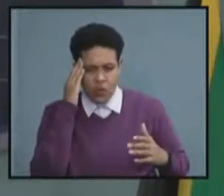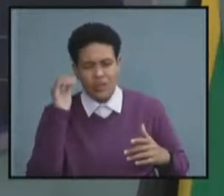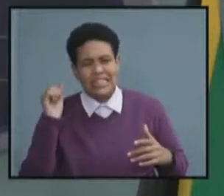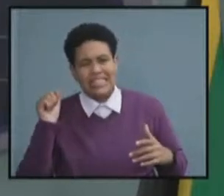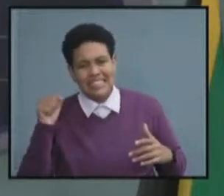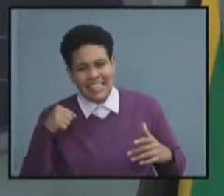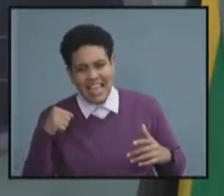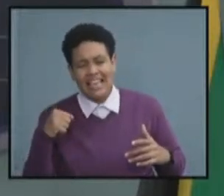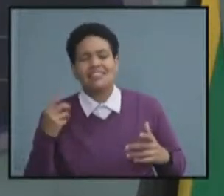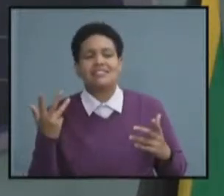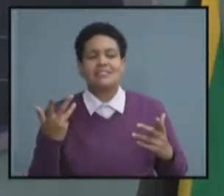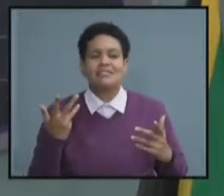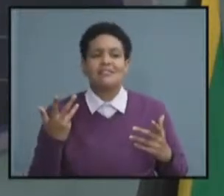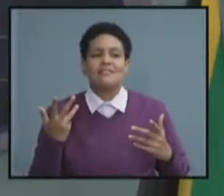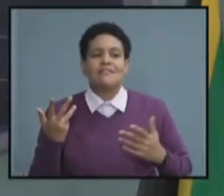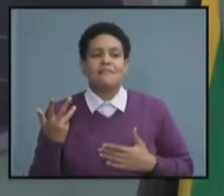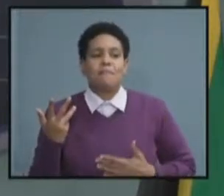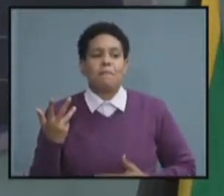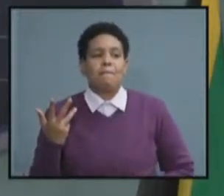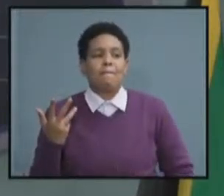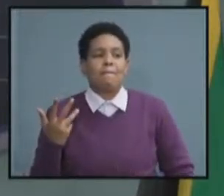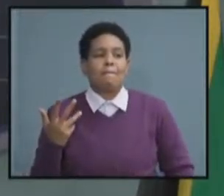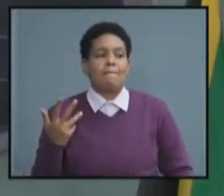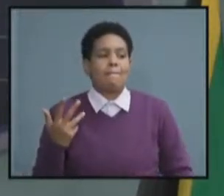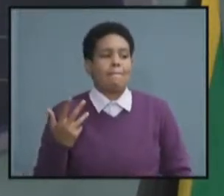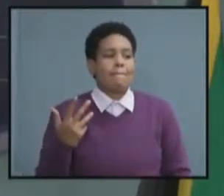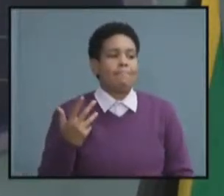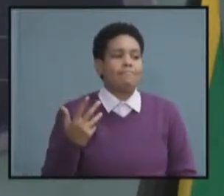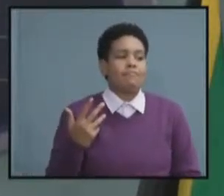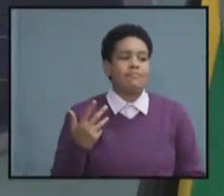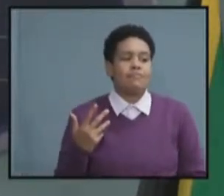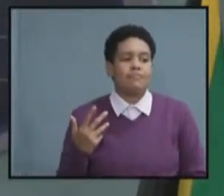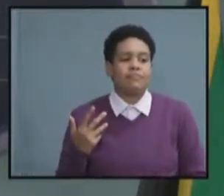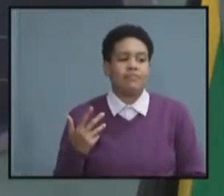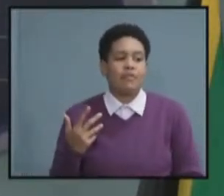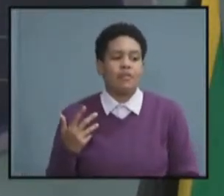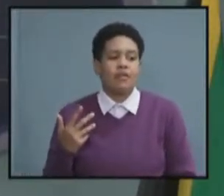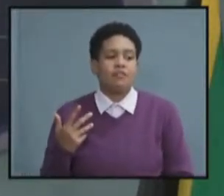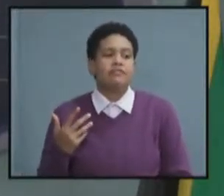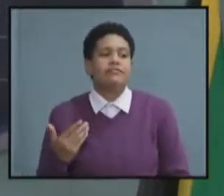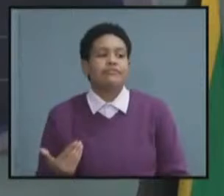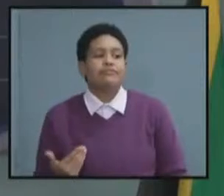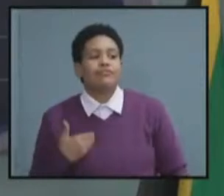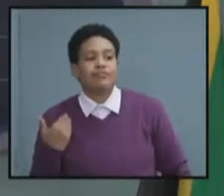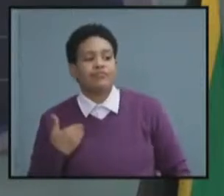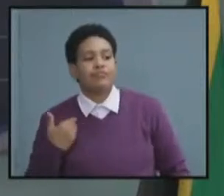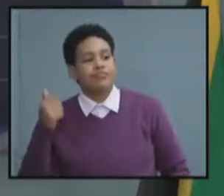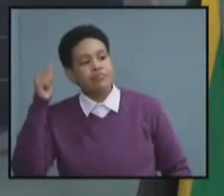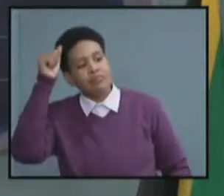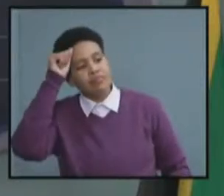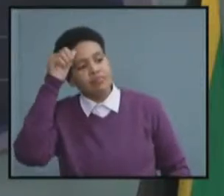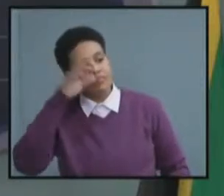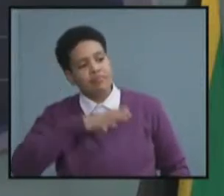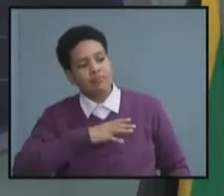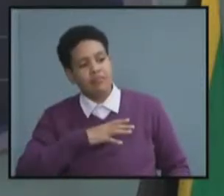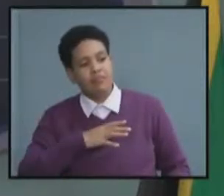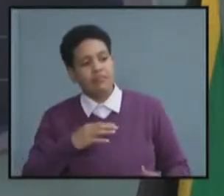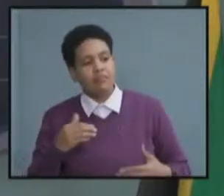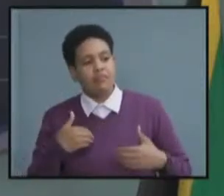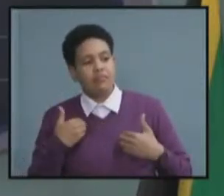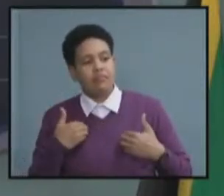was a case of a young person, a young male, I believe it is, Minister